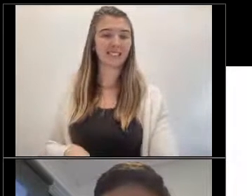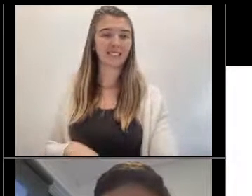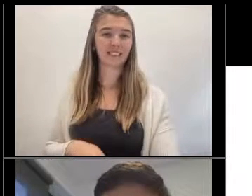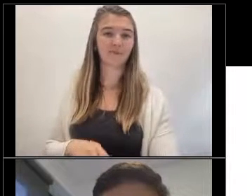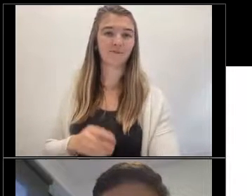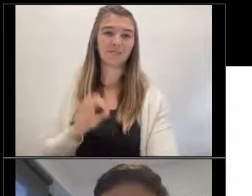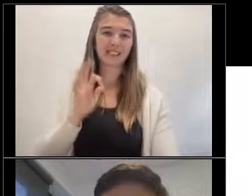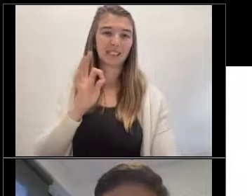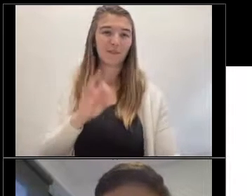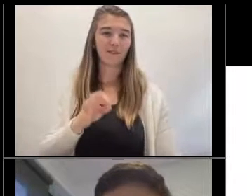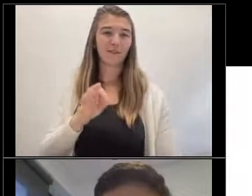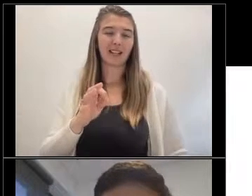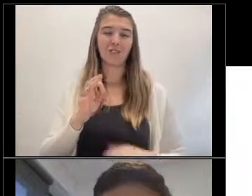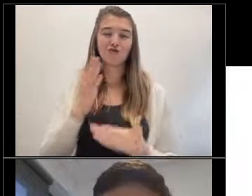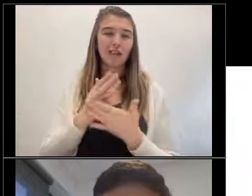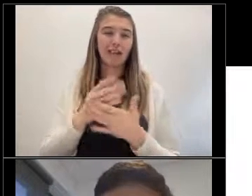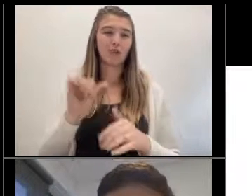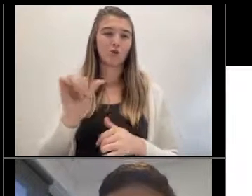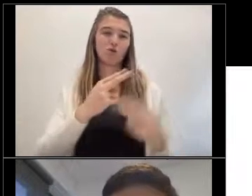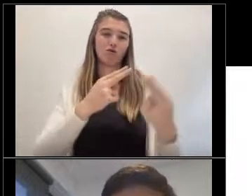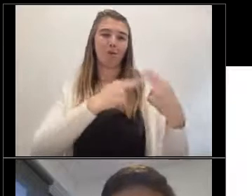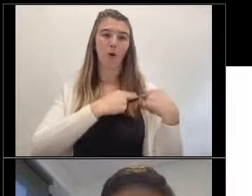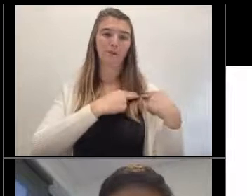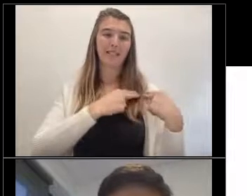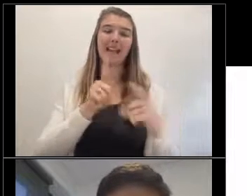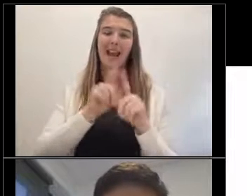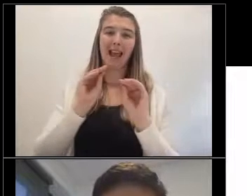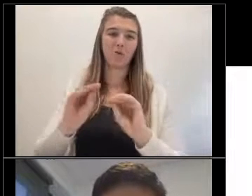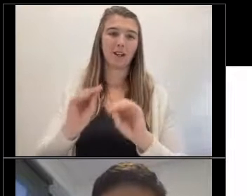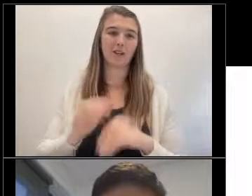more responsibility and education in dealing with this.